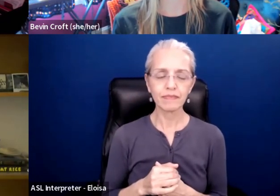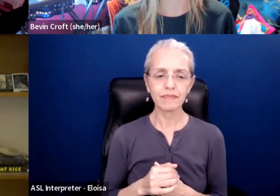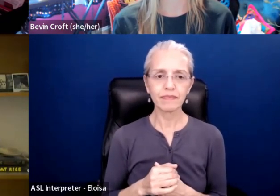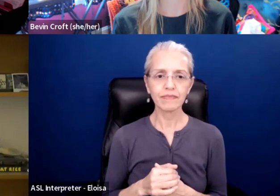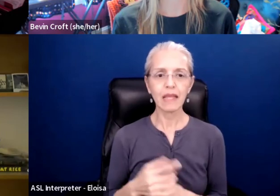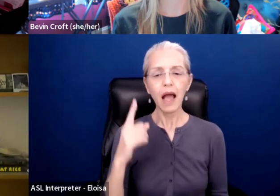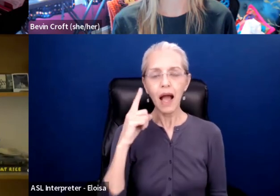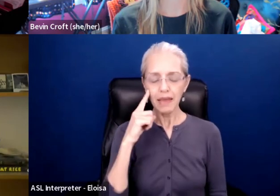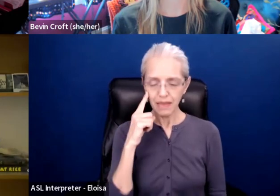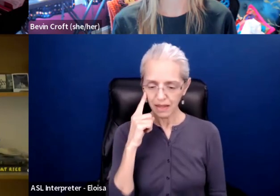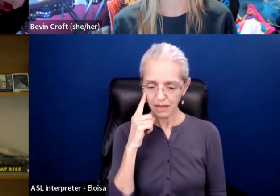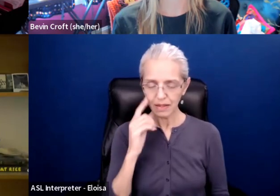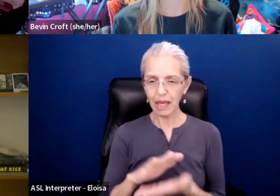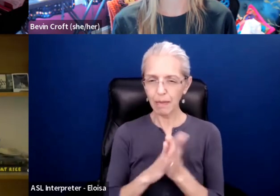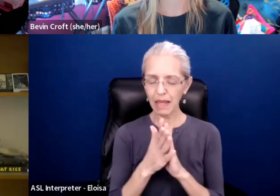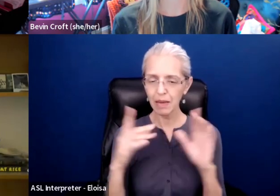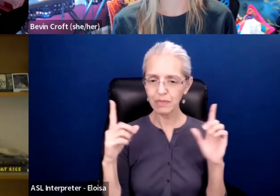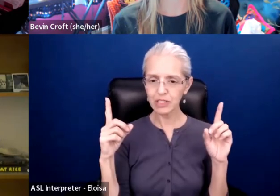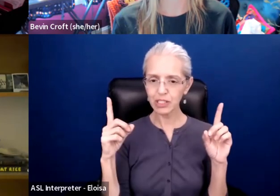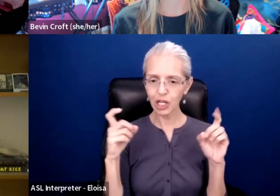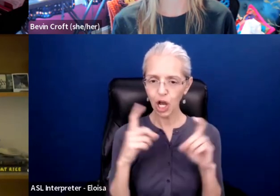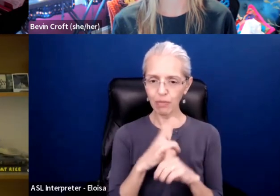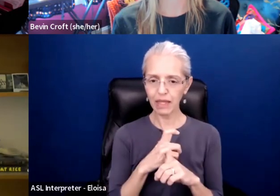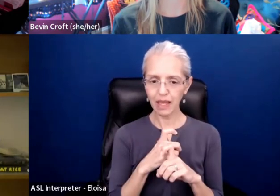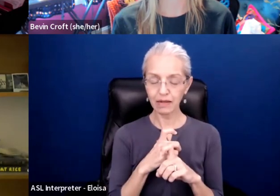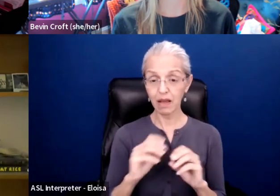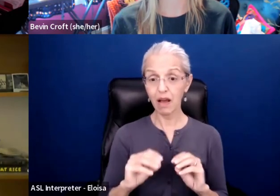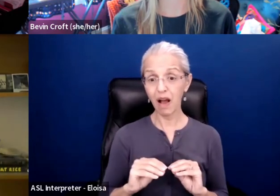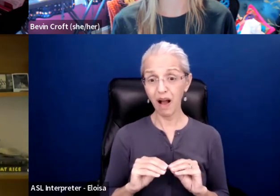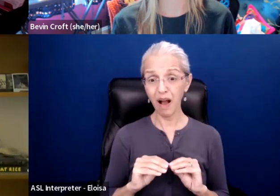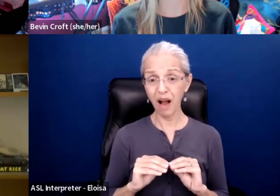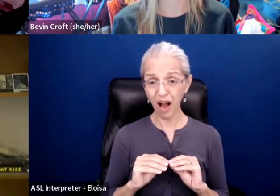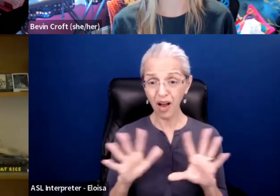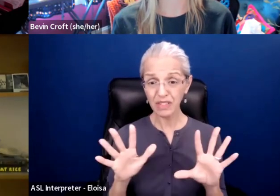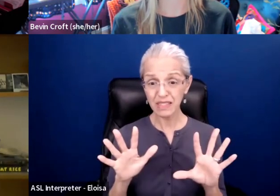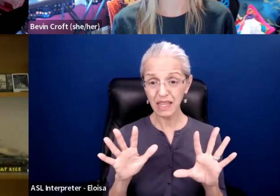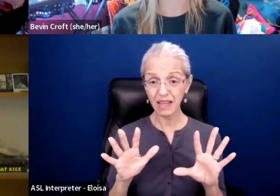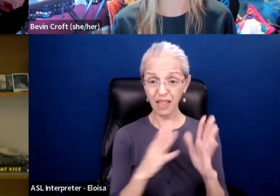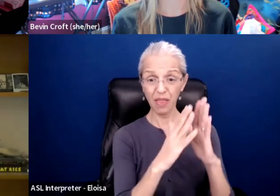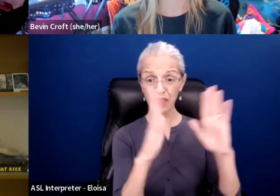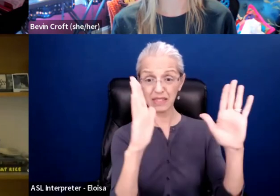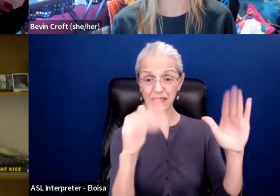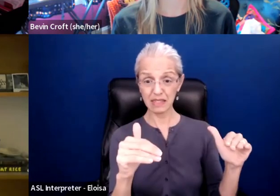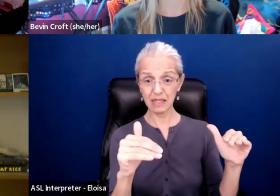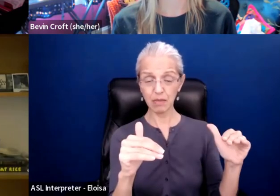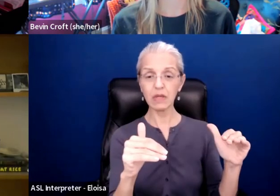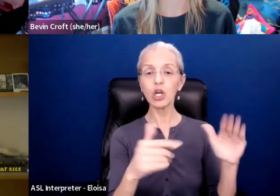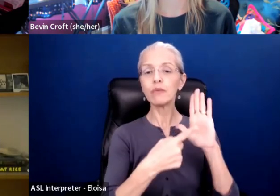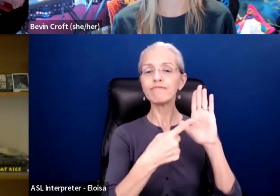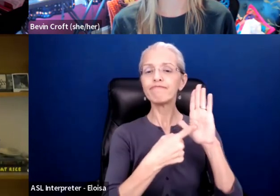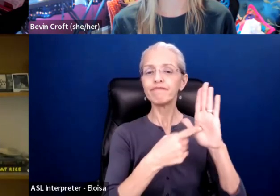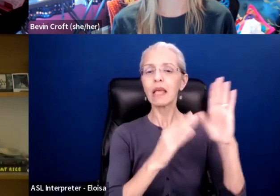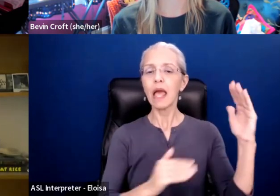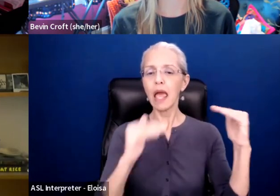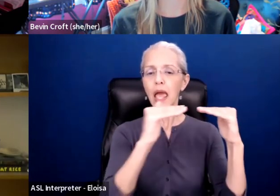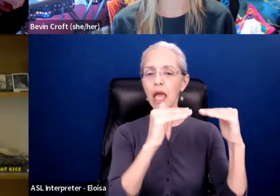I think where it gets complicated is, you know, obviously we have to make sure that the system, there's equity for all and